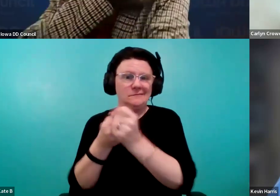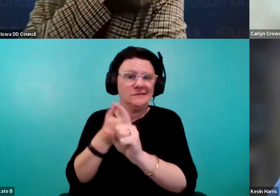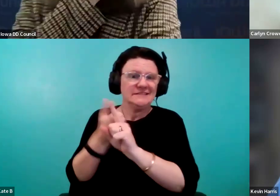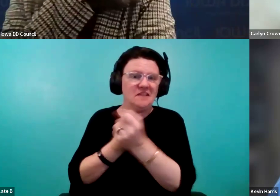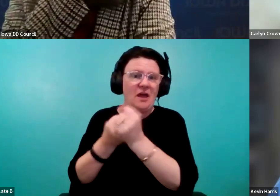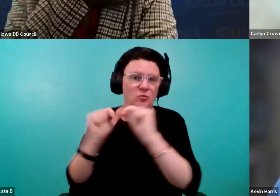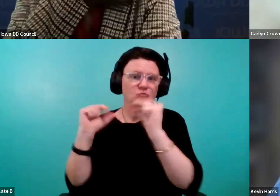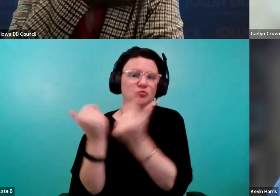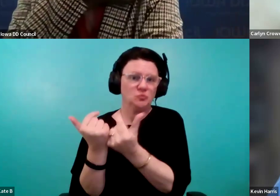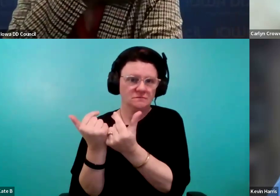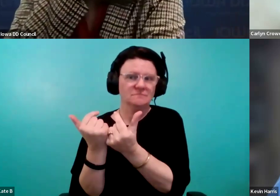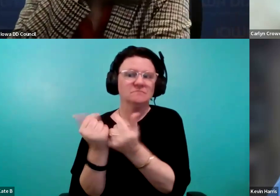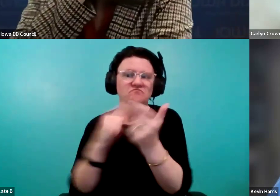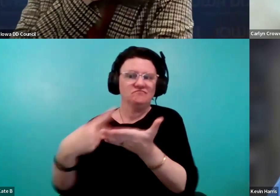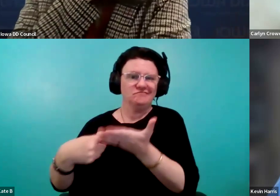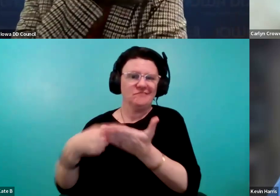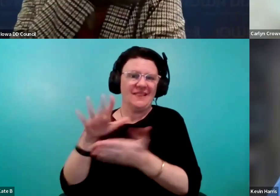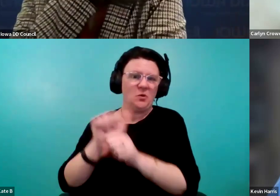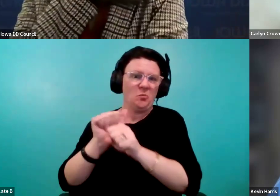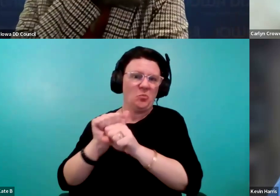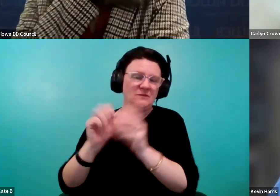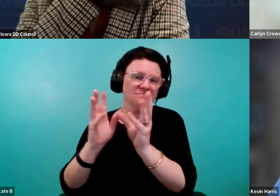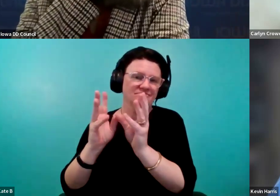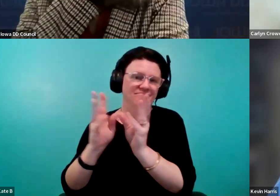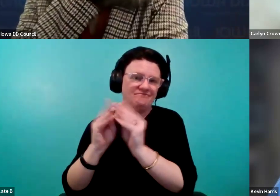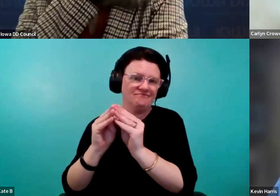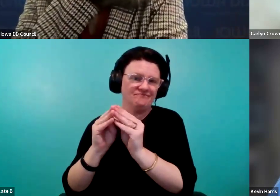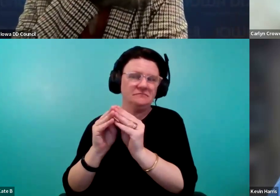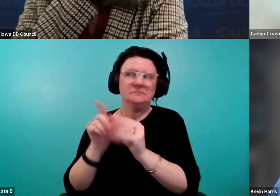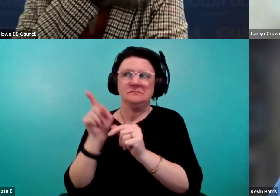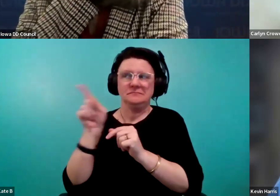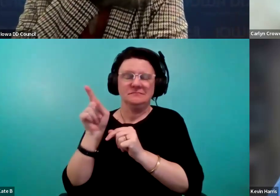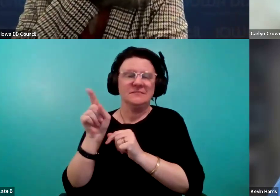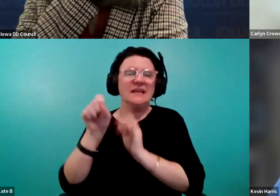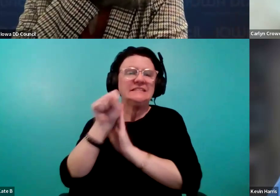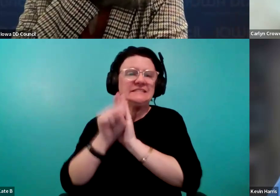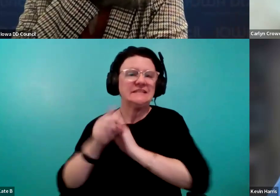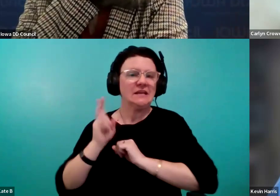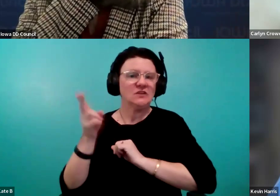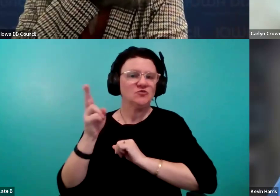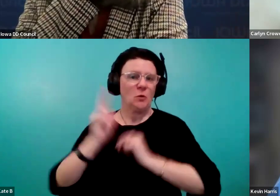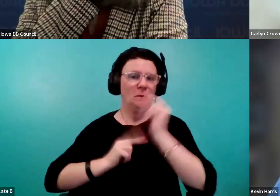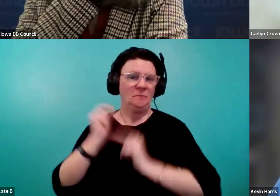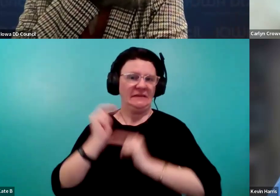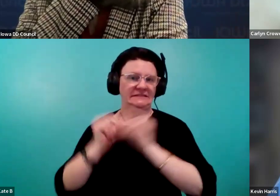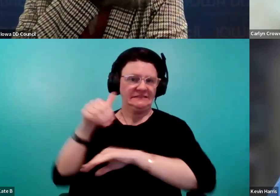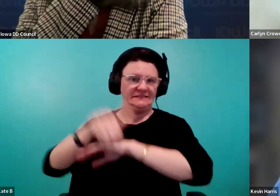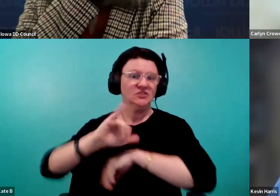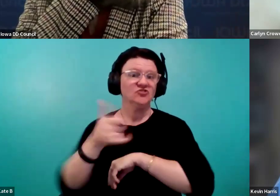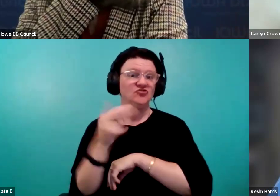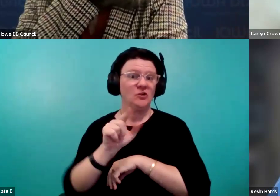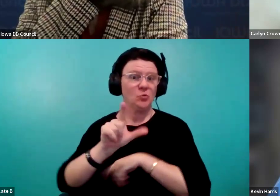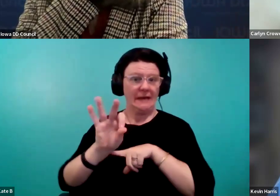self-advocate group, who will all be talking about their employment stories. And that's at the State Historical Building that evening. So everything's